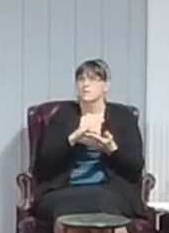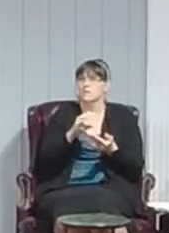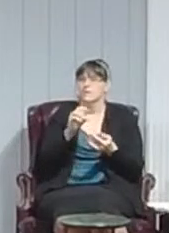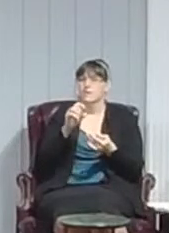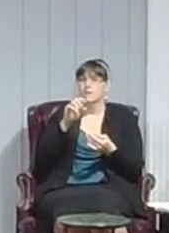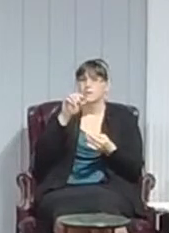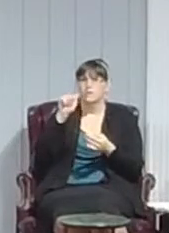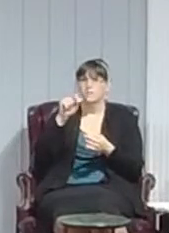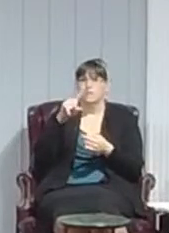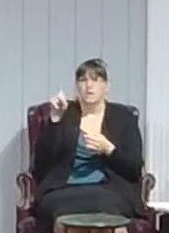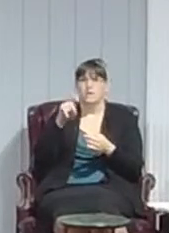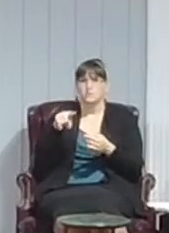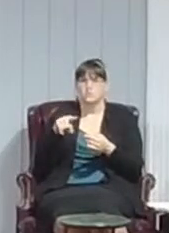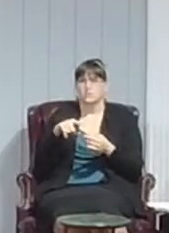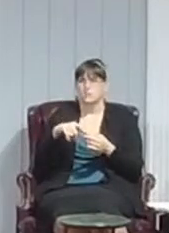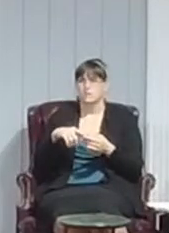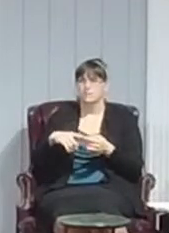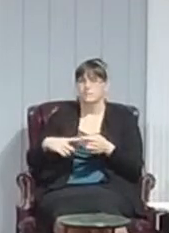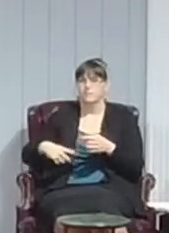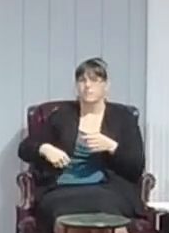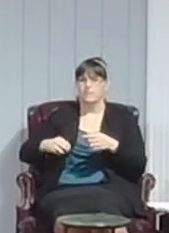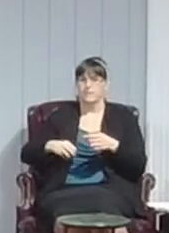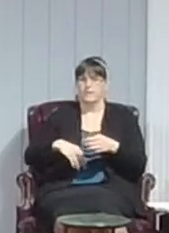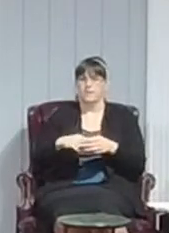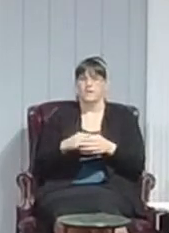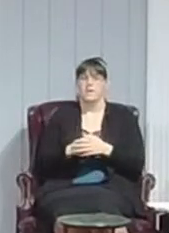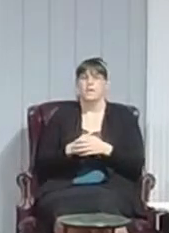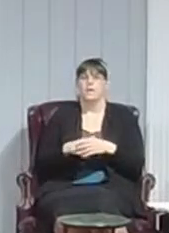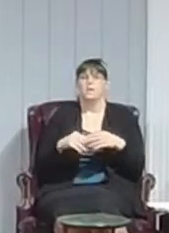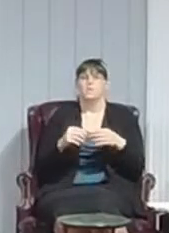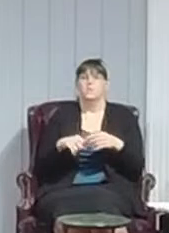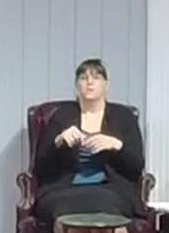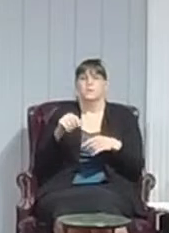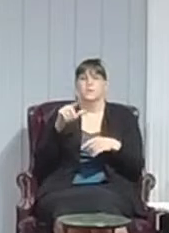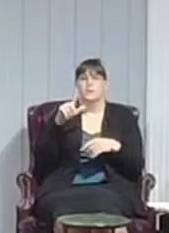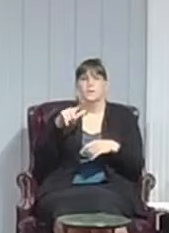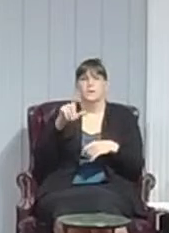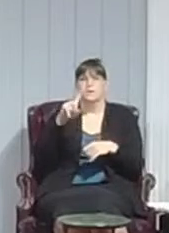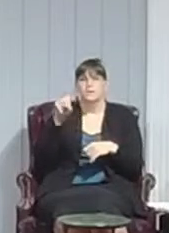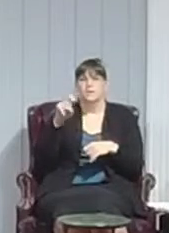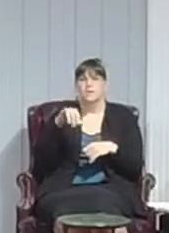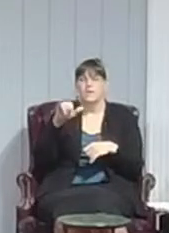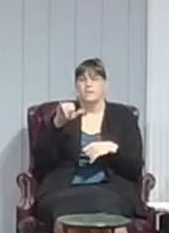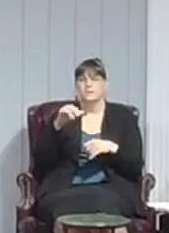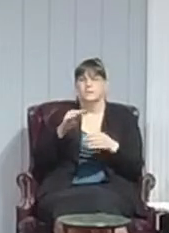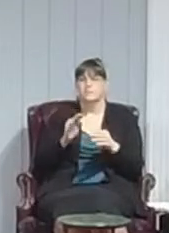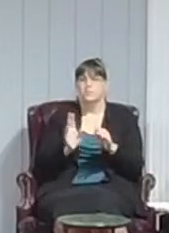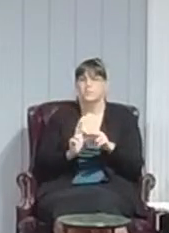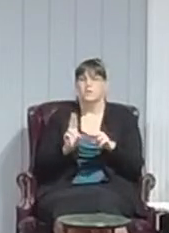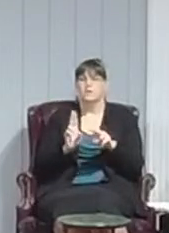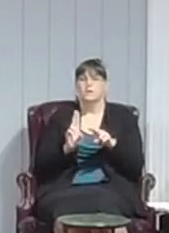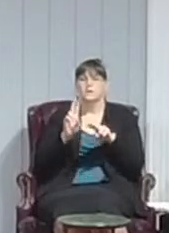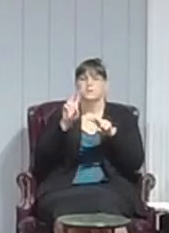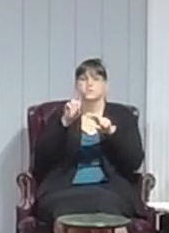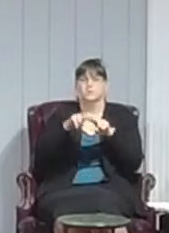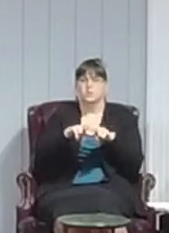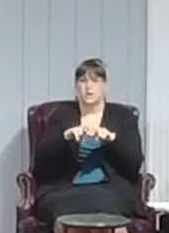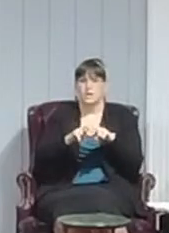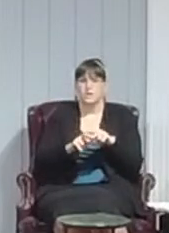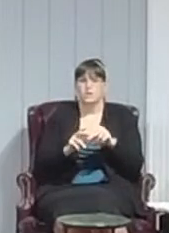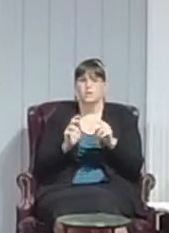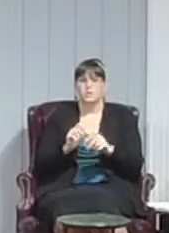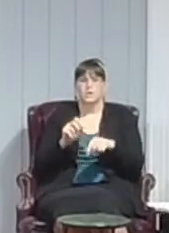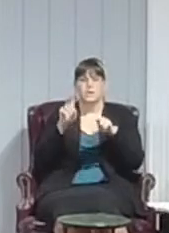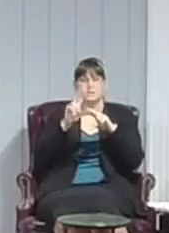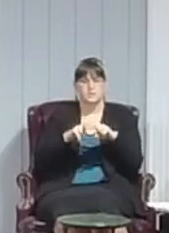8,000 square feet, as long as the living room has a lazy boy chair with a fishing stream right in front of it, so I can sit there on my lazy boy and catch